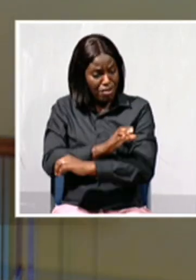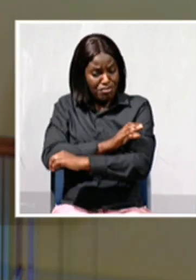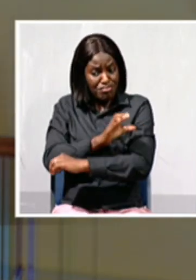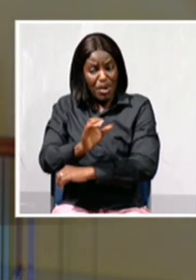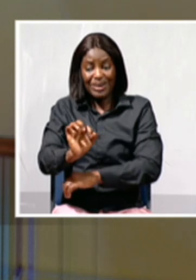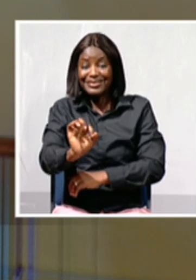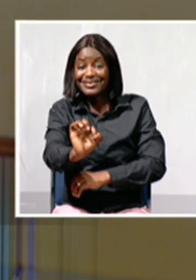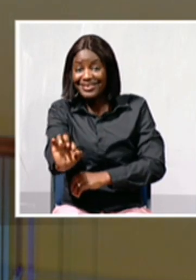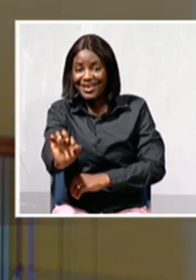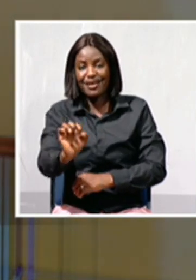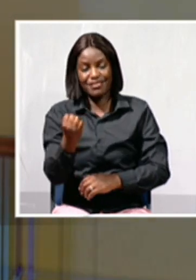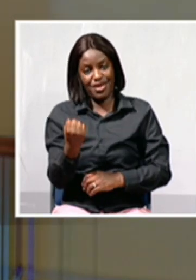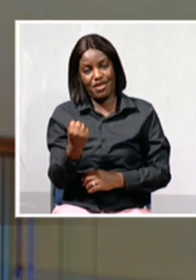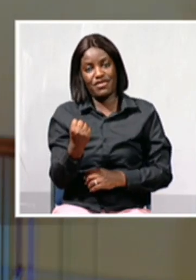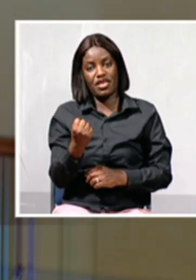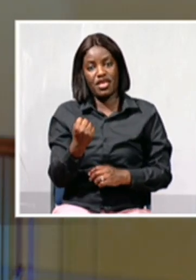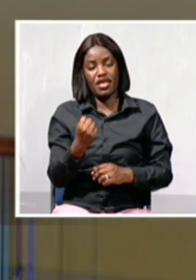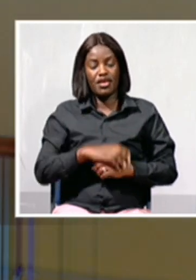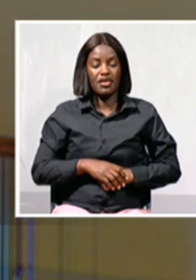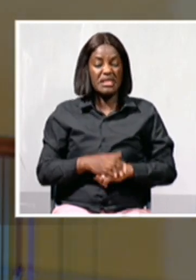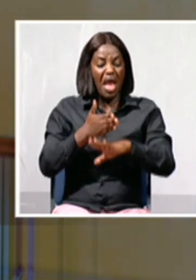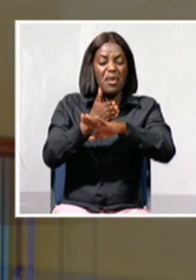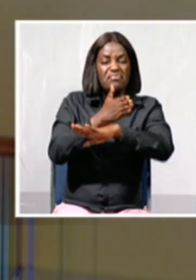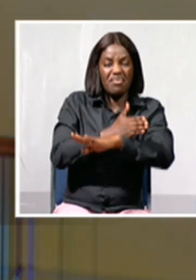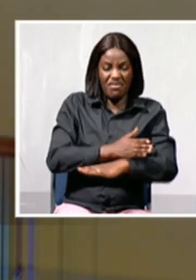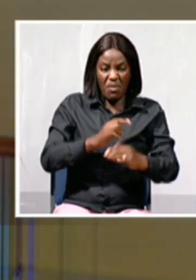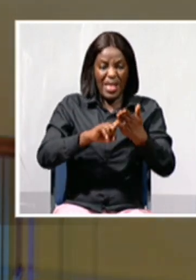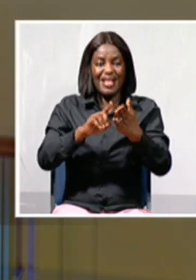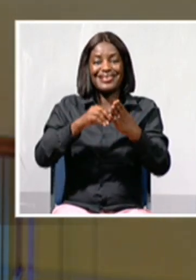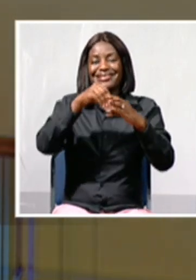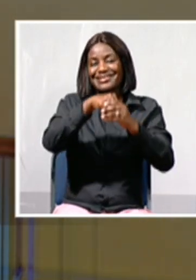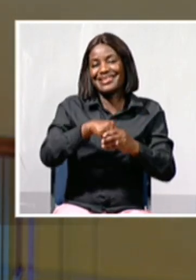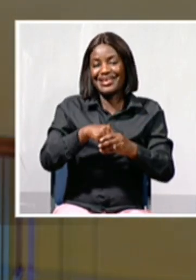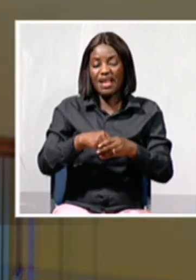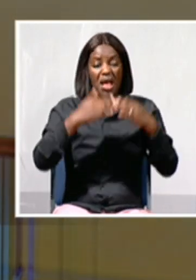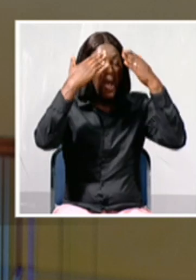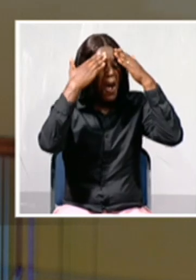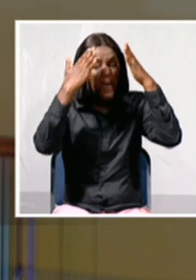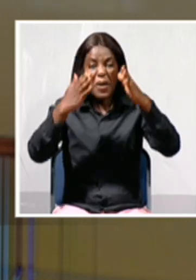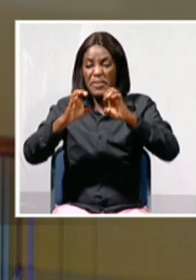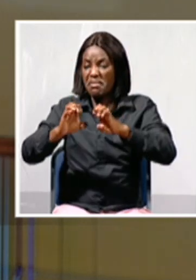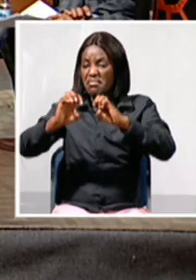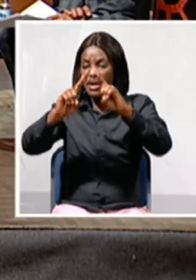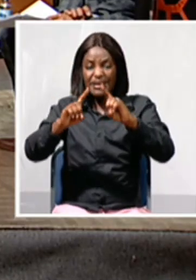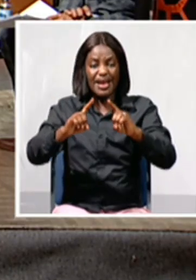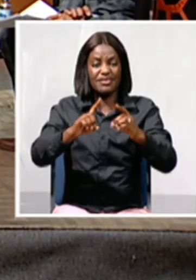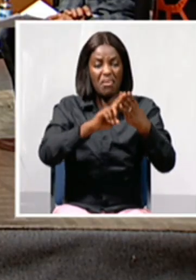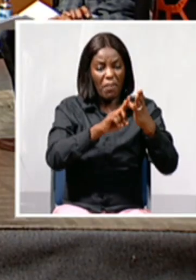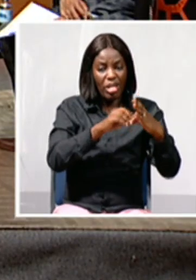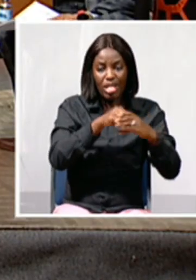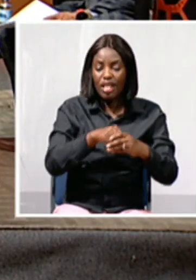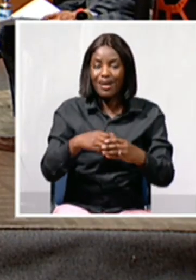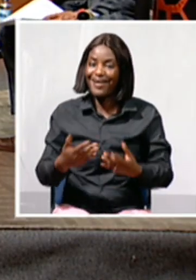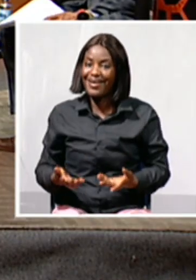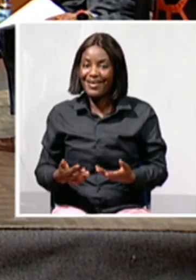voter education before election, then we are quiet. But how do we go about that, Doctor? How do we make sure that Namibians